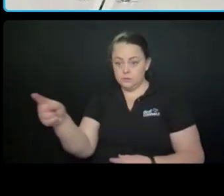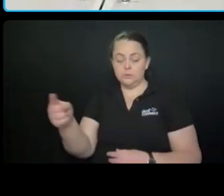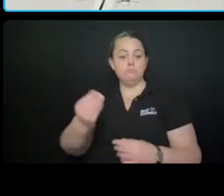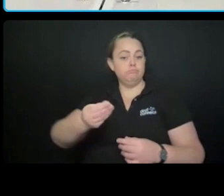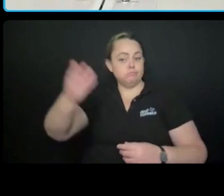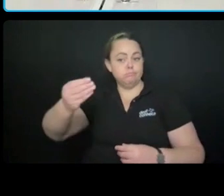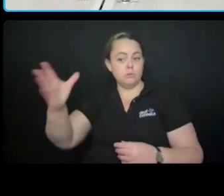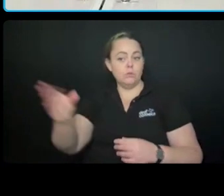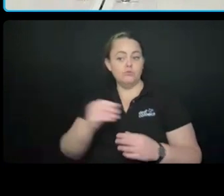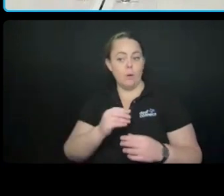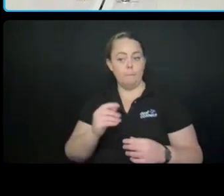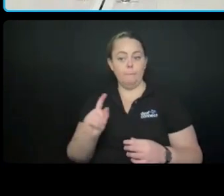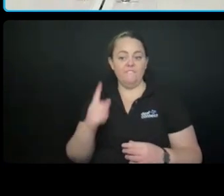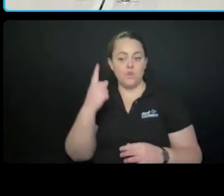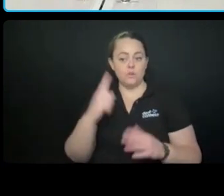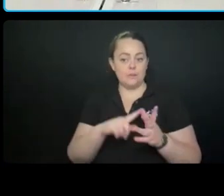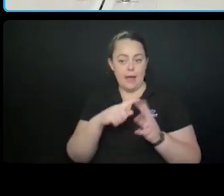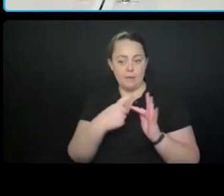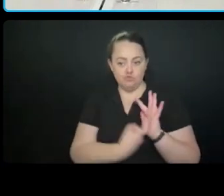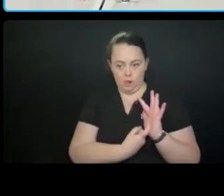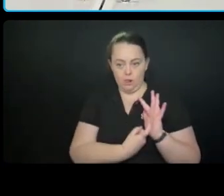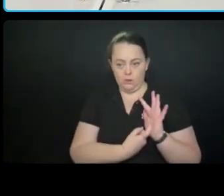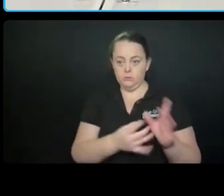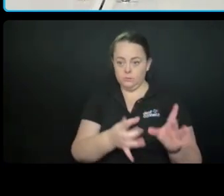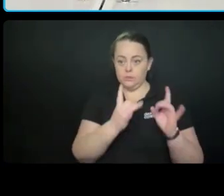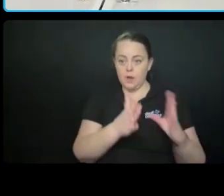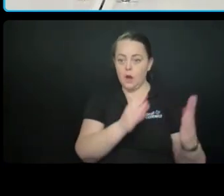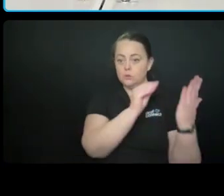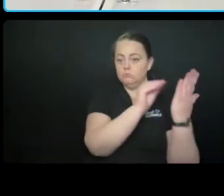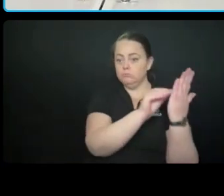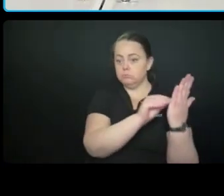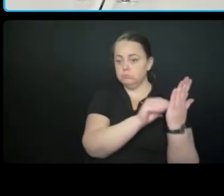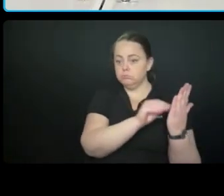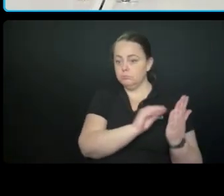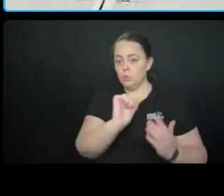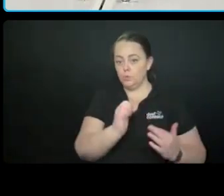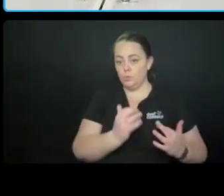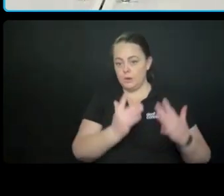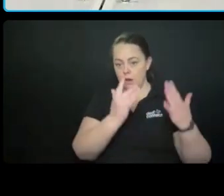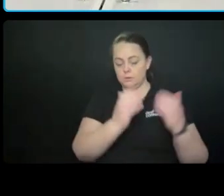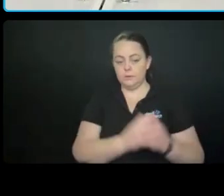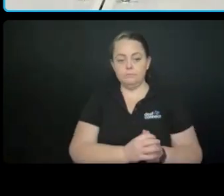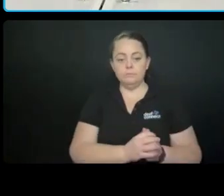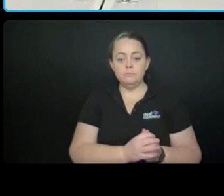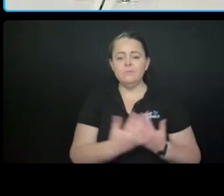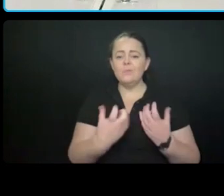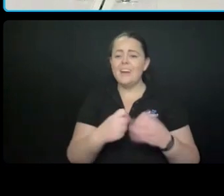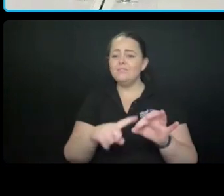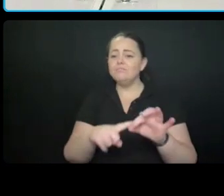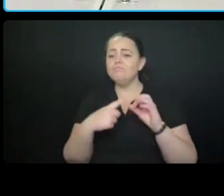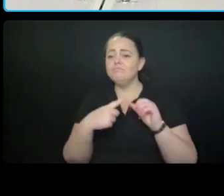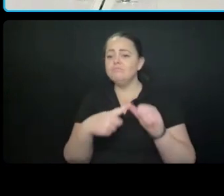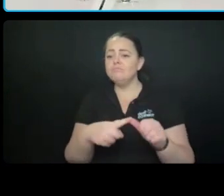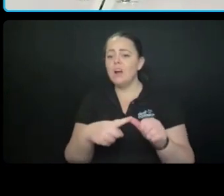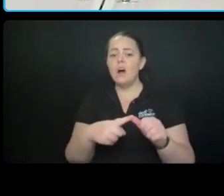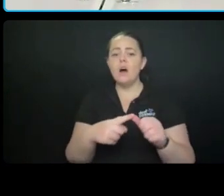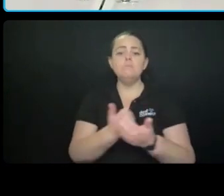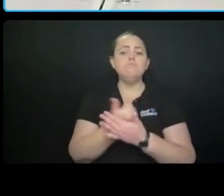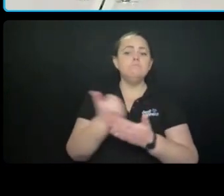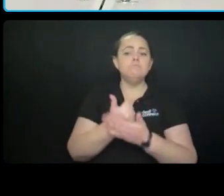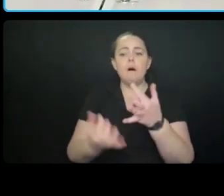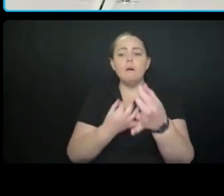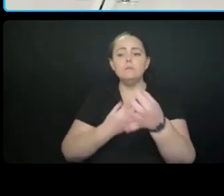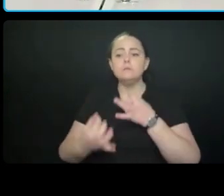data recording templates, quick reference guides, frequently asked questions, information modules, and a range of